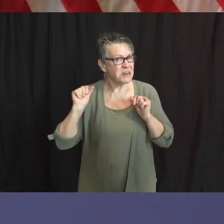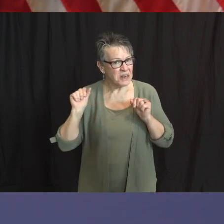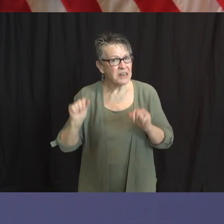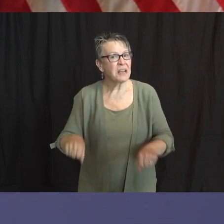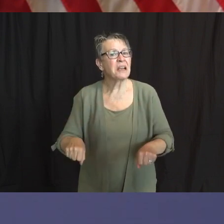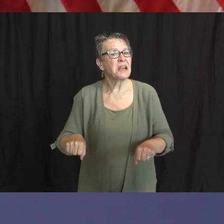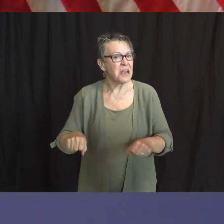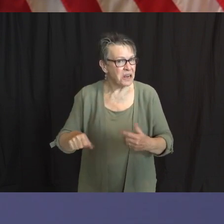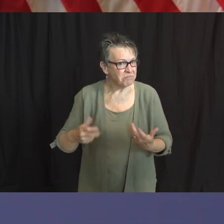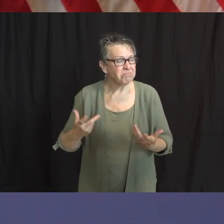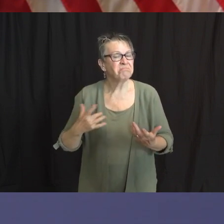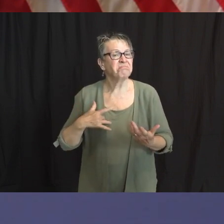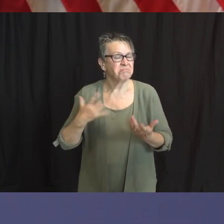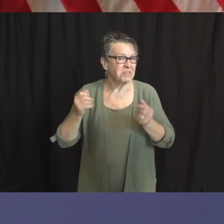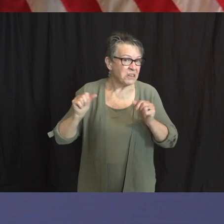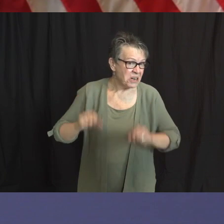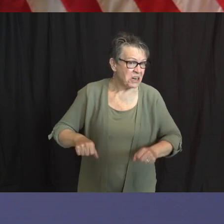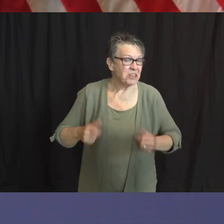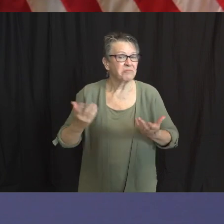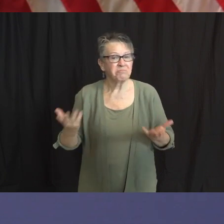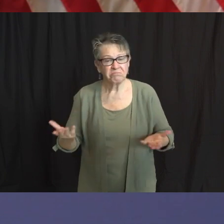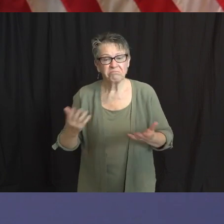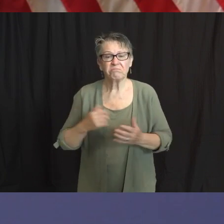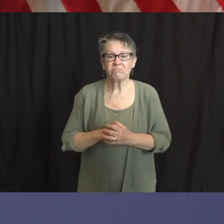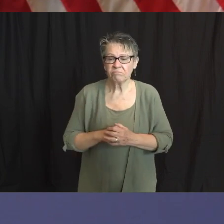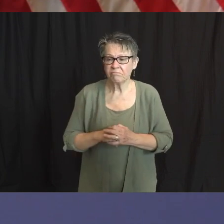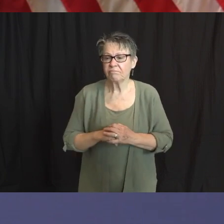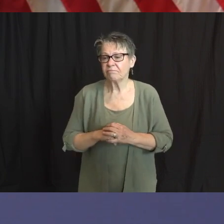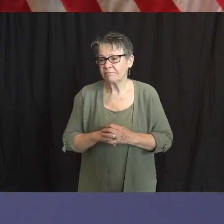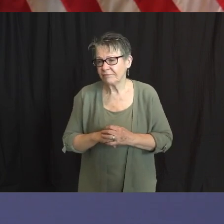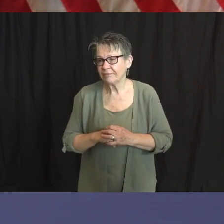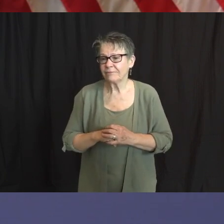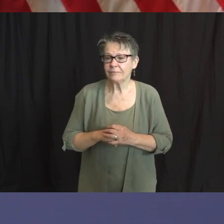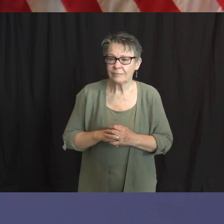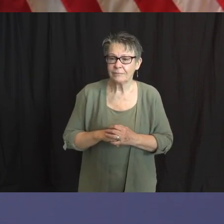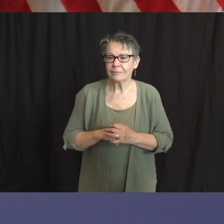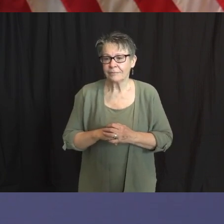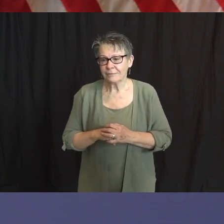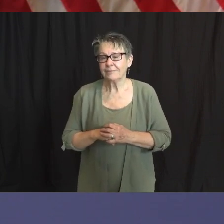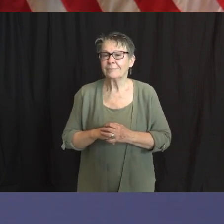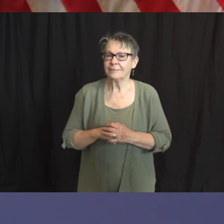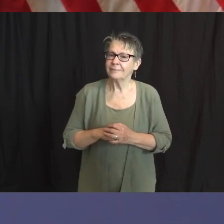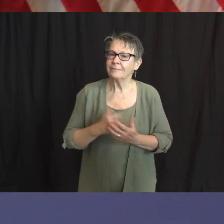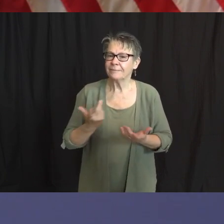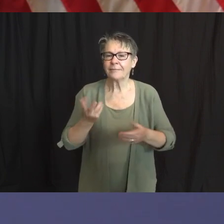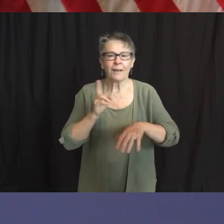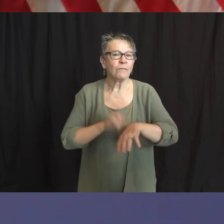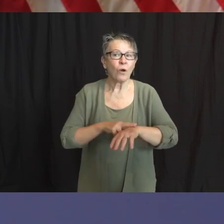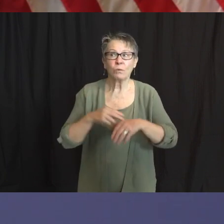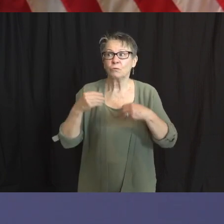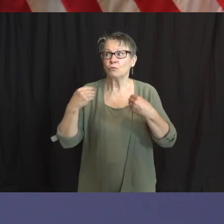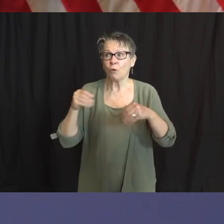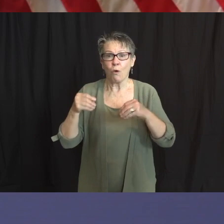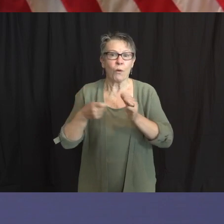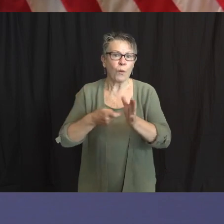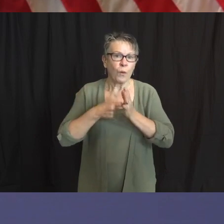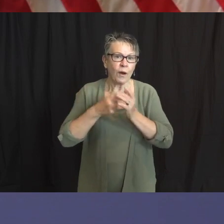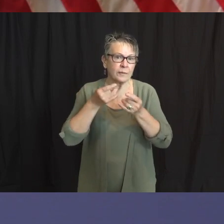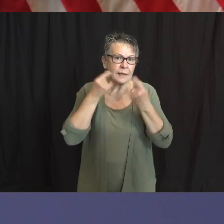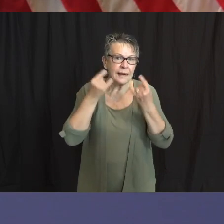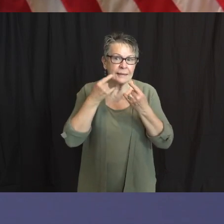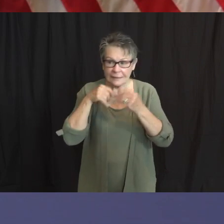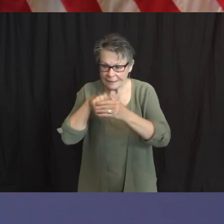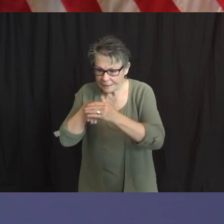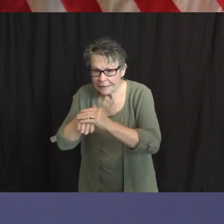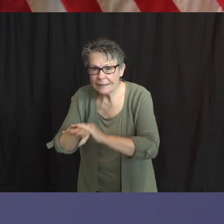hope. Less obvious wearing masks. I'll tell you what, when we run, we wear masks, and that is not fun, by the way. I have enough trouble running without